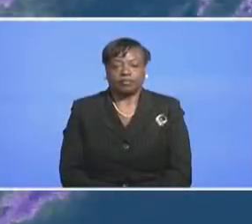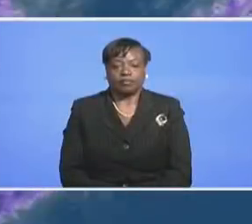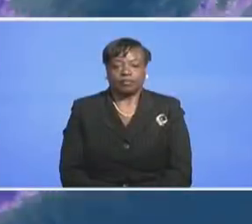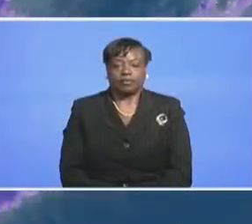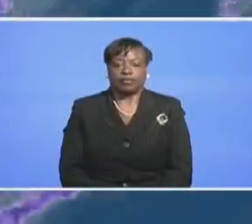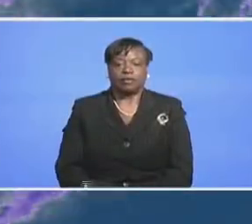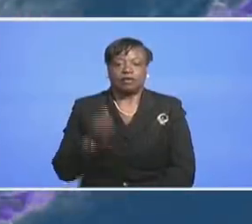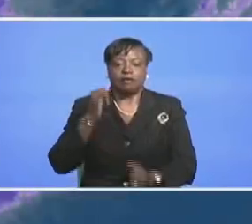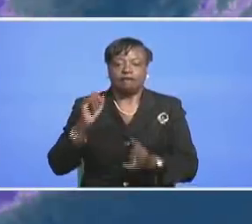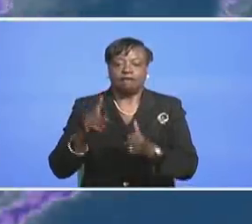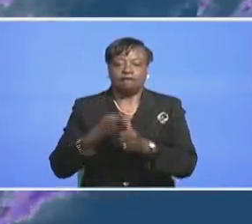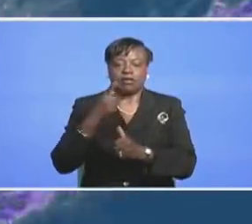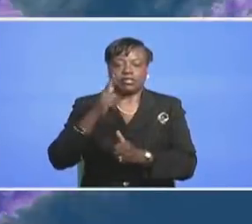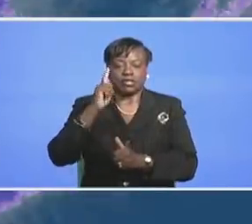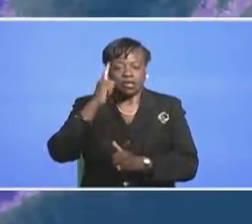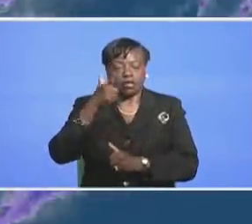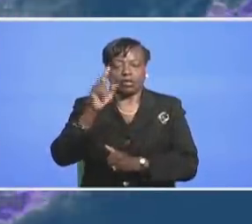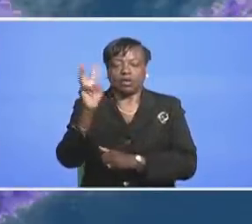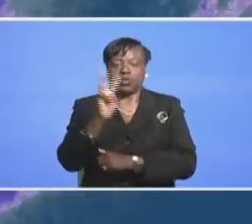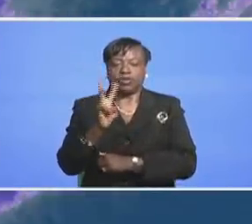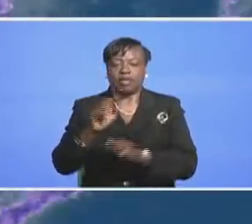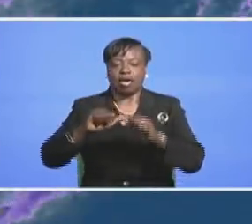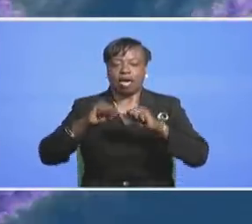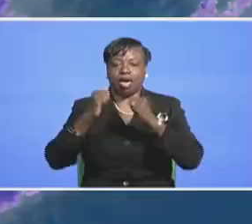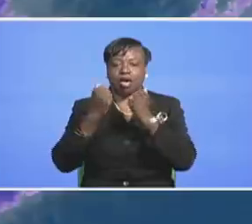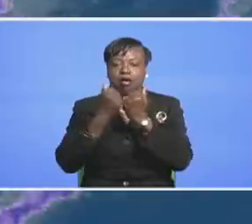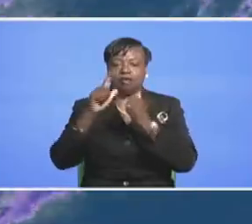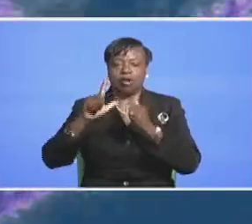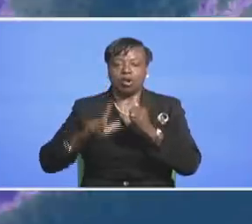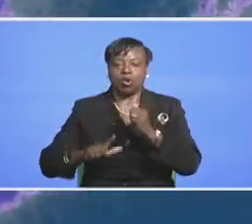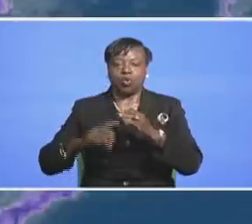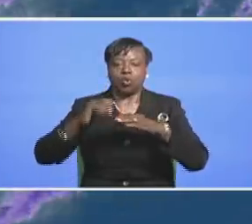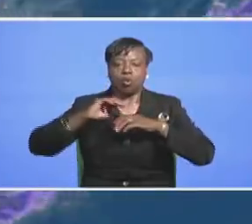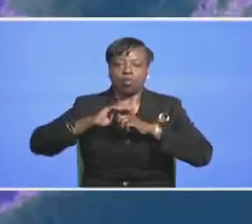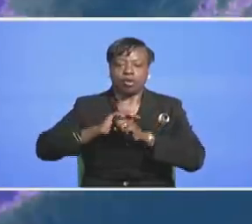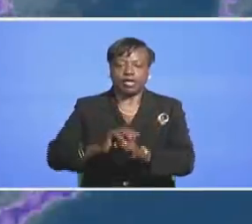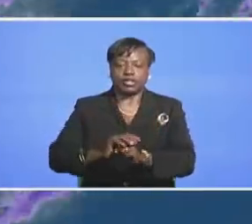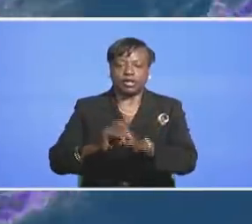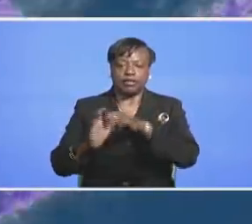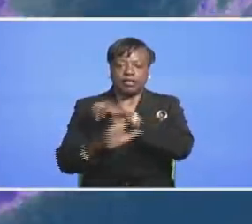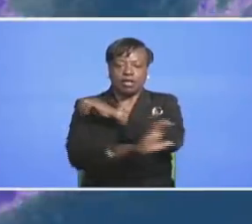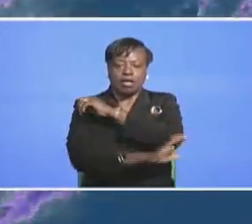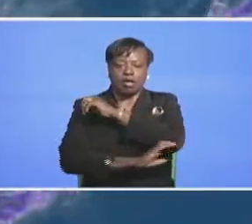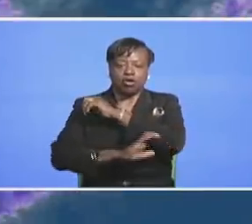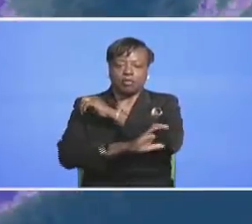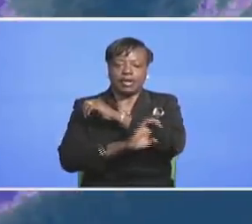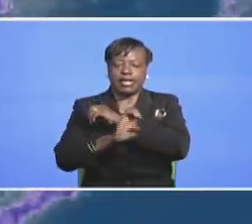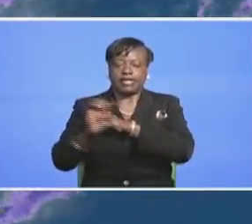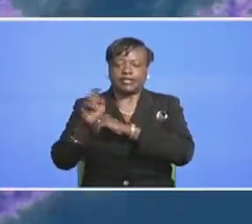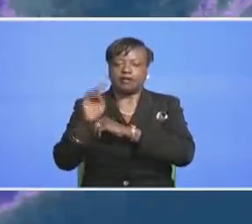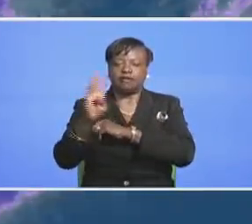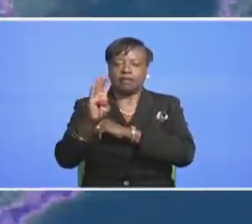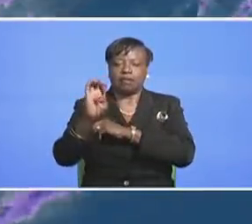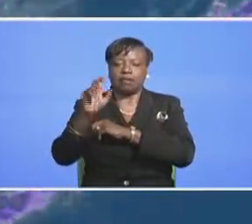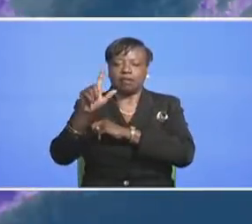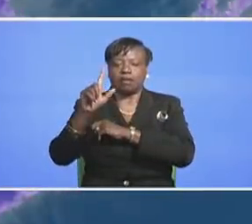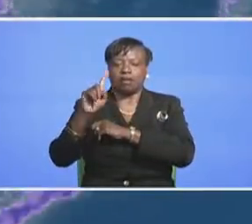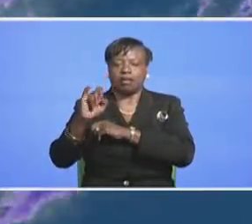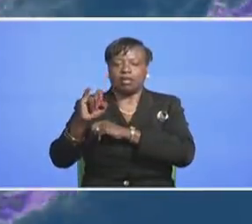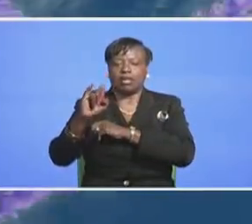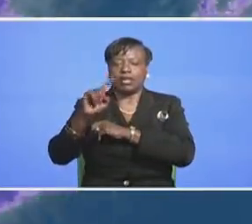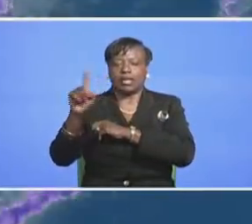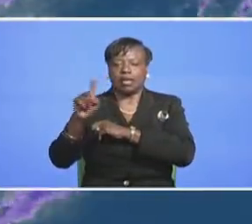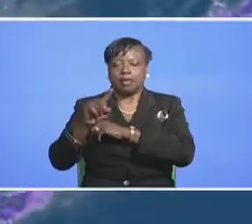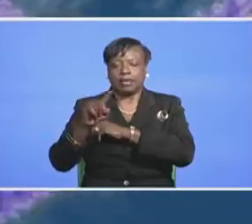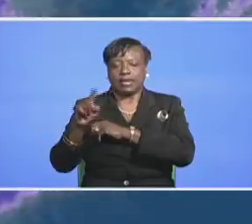In our first look at weather, we have this area of low pressure in the Caribbean Sea just to the east of Belize. At the moment, it has about a